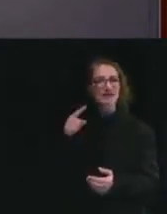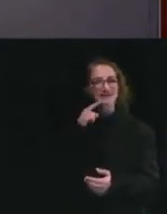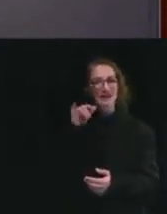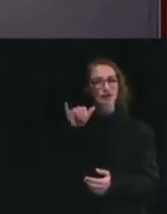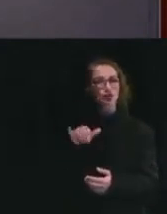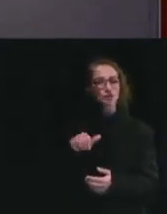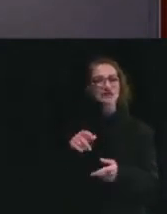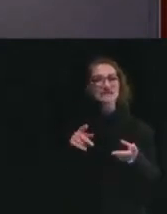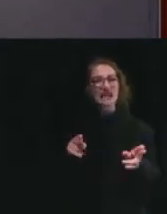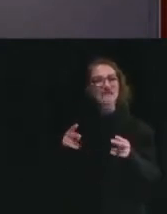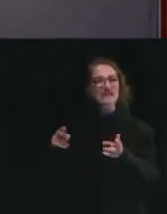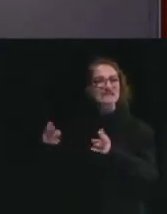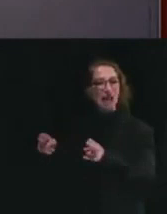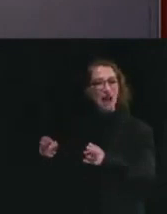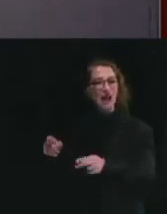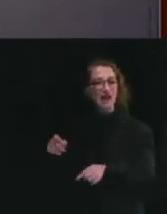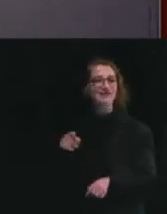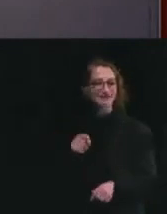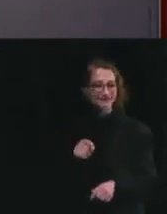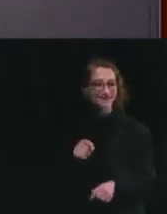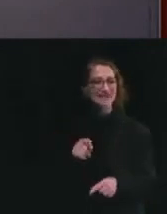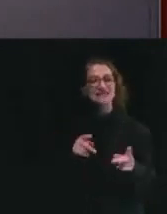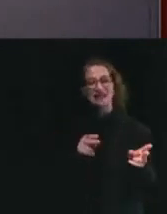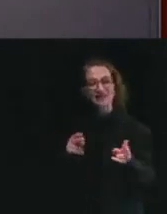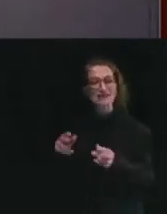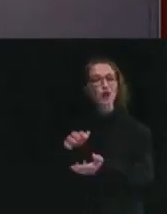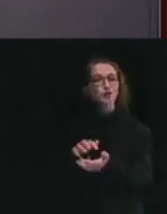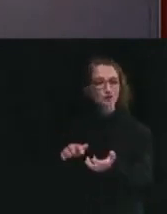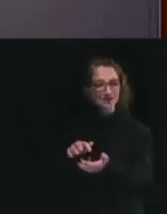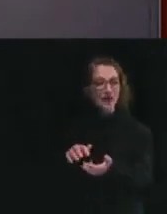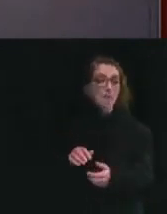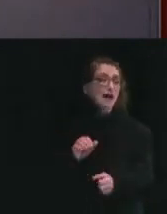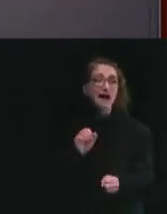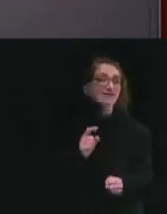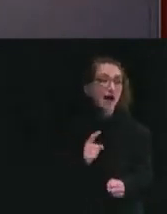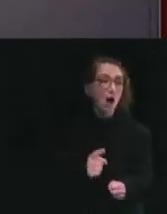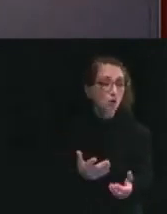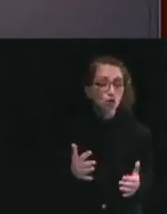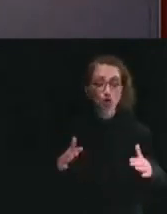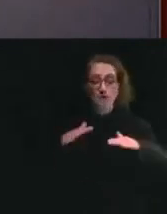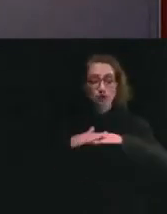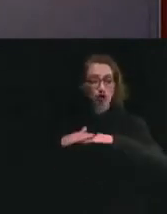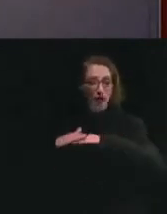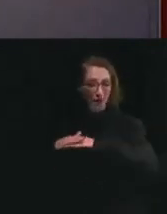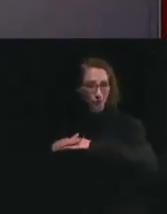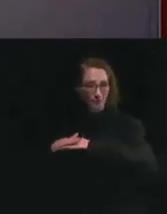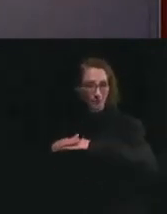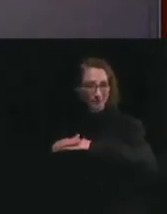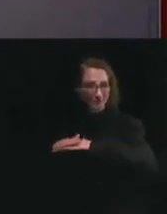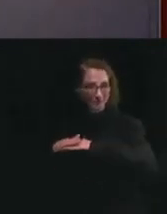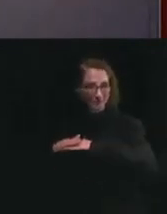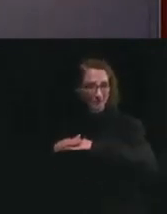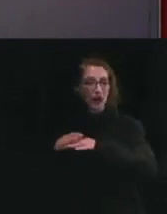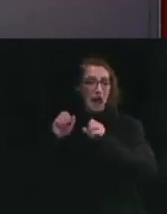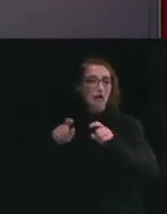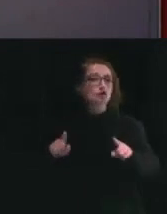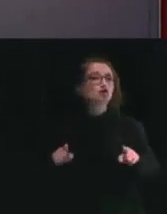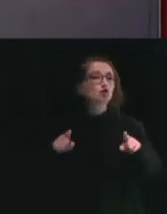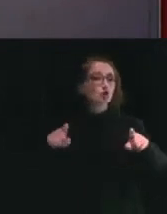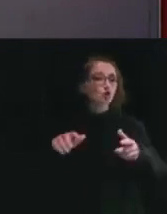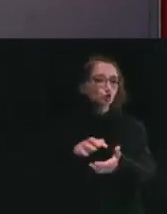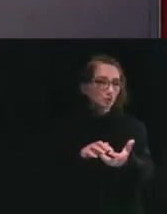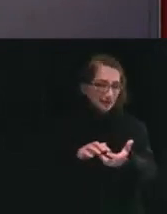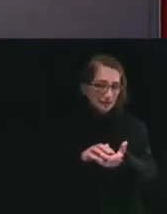basis. That would be sequentially hybrid, but it could also be that there are overlaps, and that would be synchronous hybrid